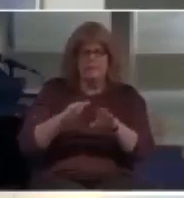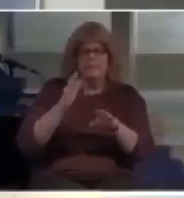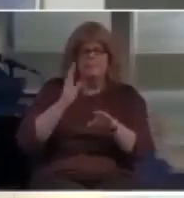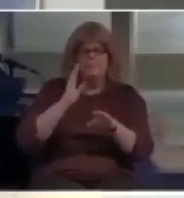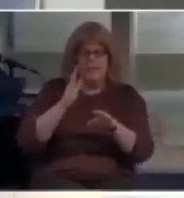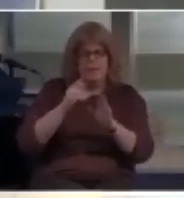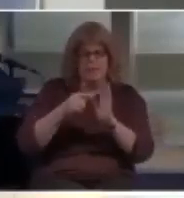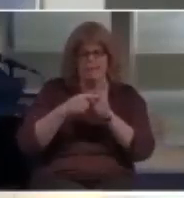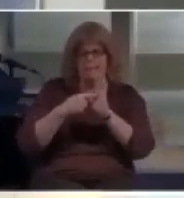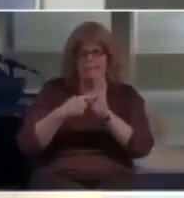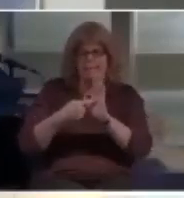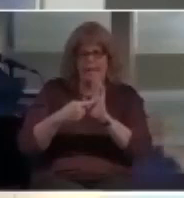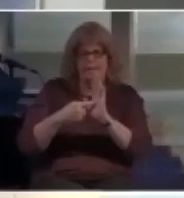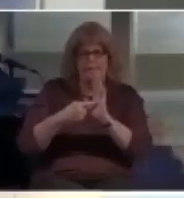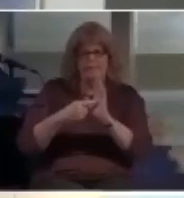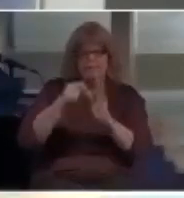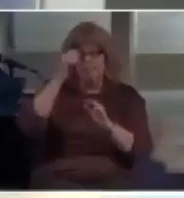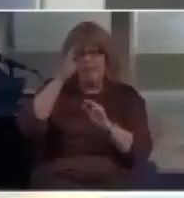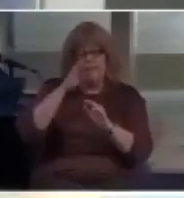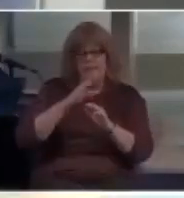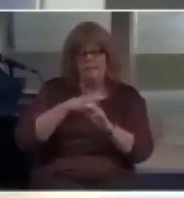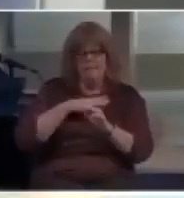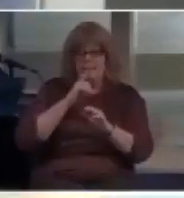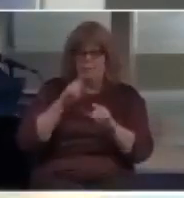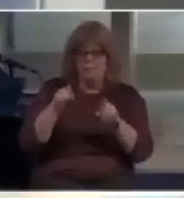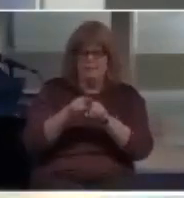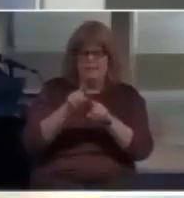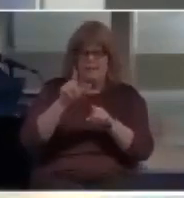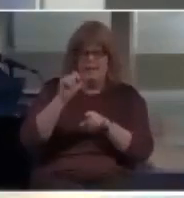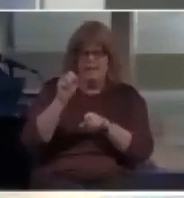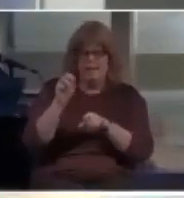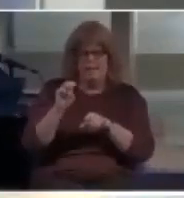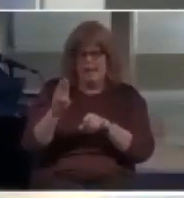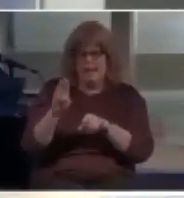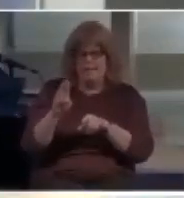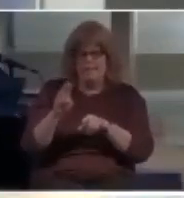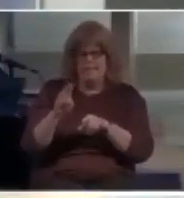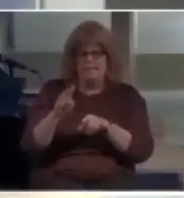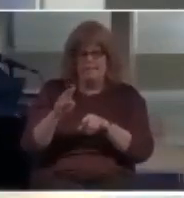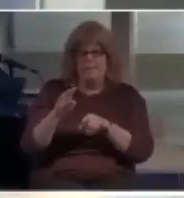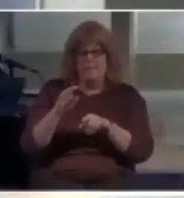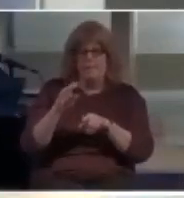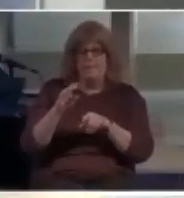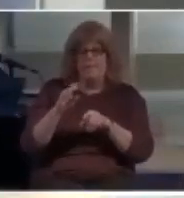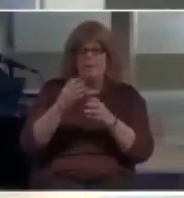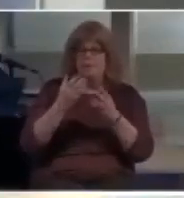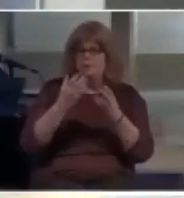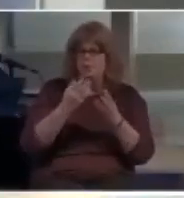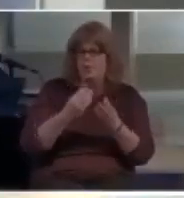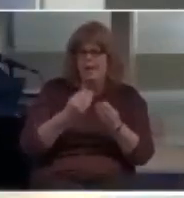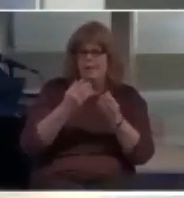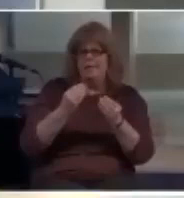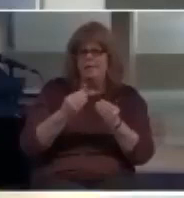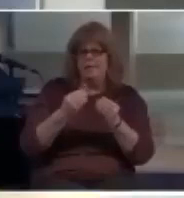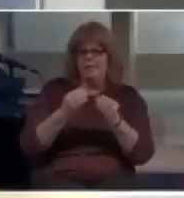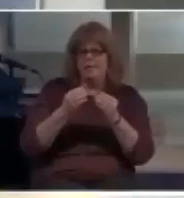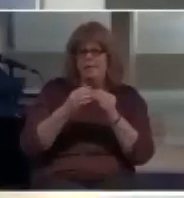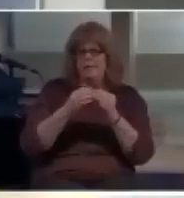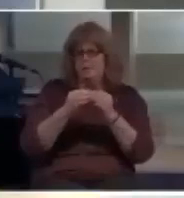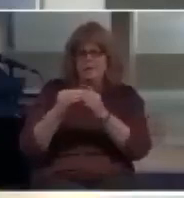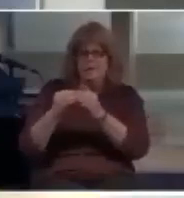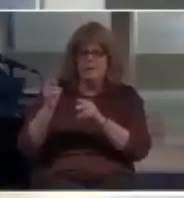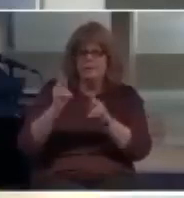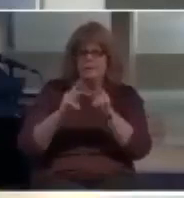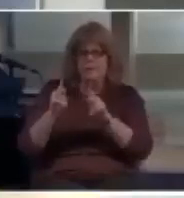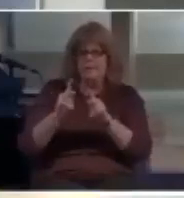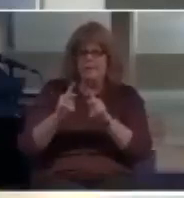it will be manifest by a man who is like a lamb, who is gentle and leads people, and